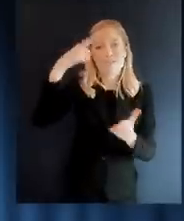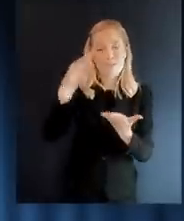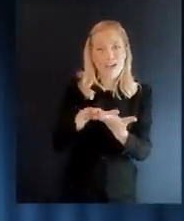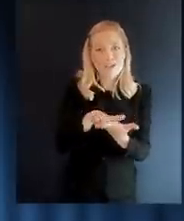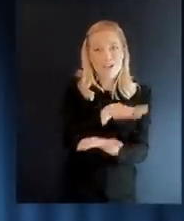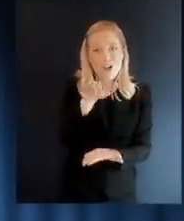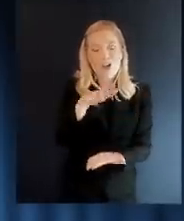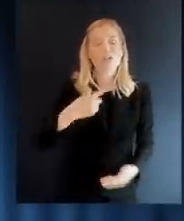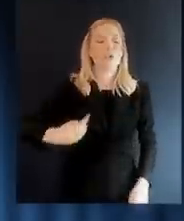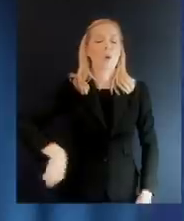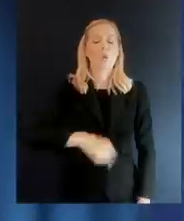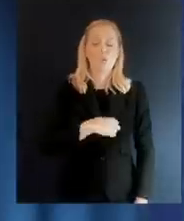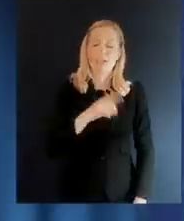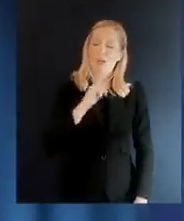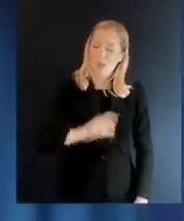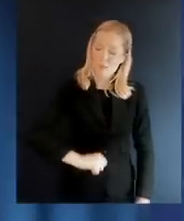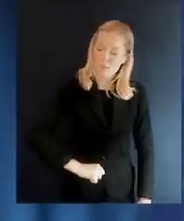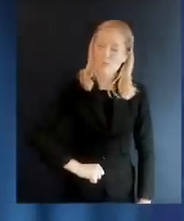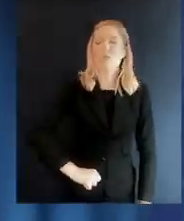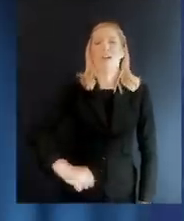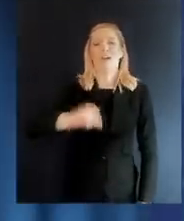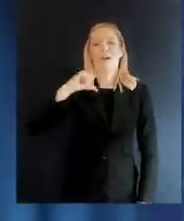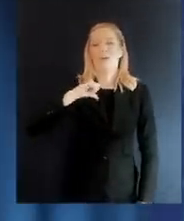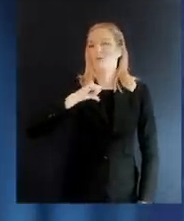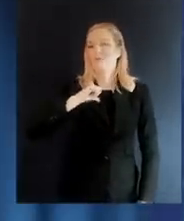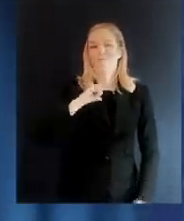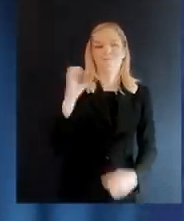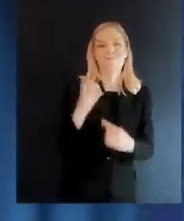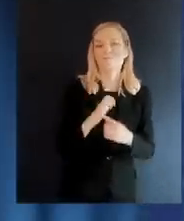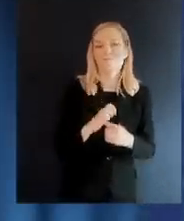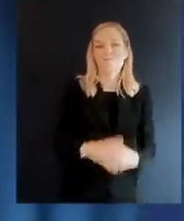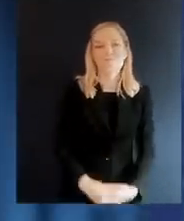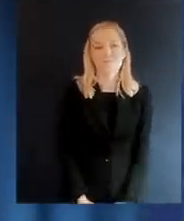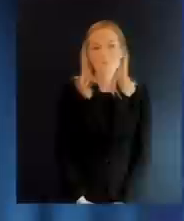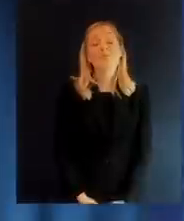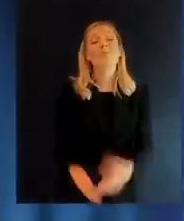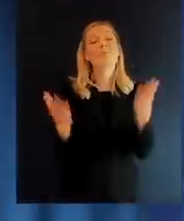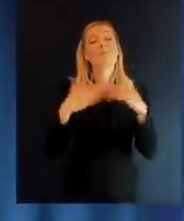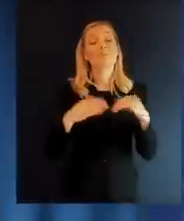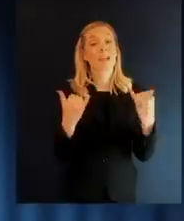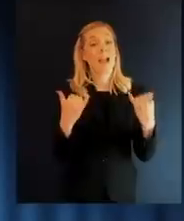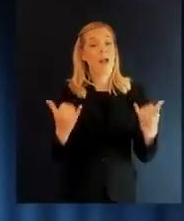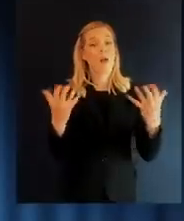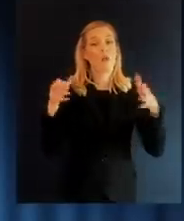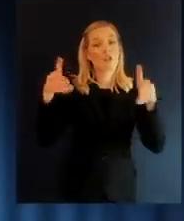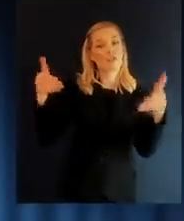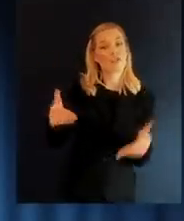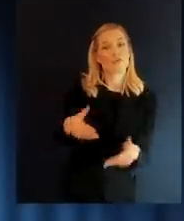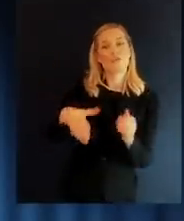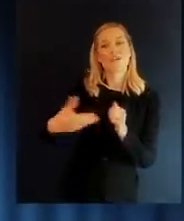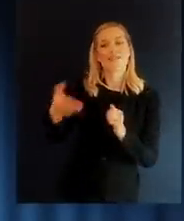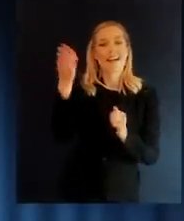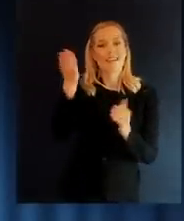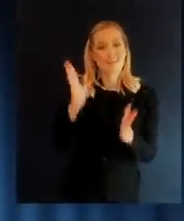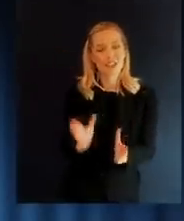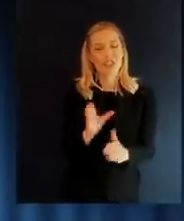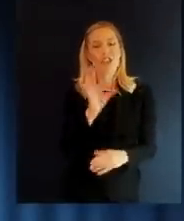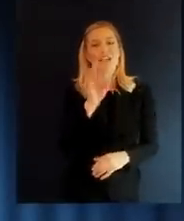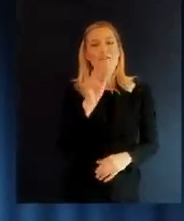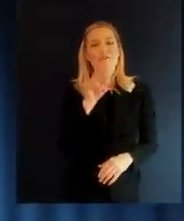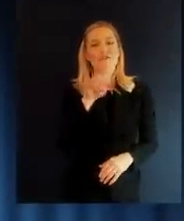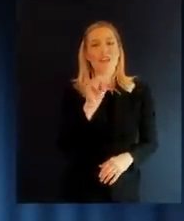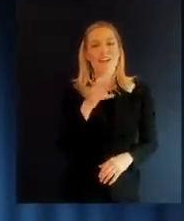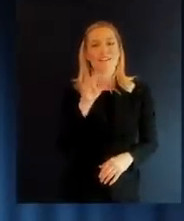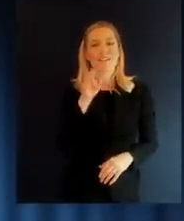be prouder. And now I would like to introduce our next speakers. Francis Huntley Cooper,